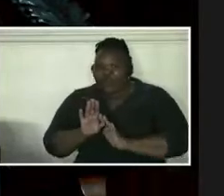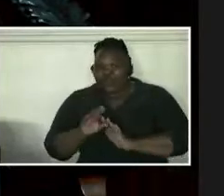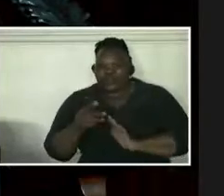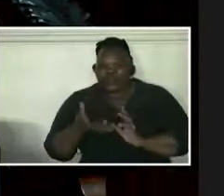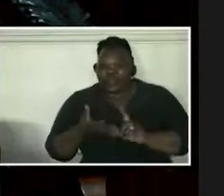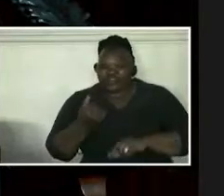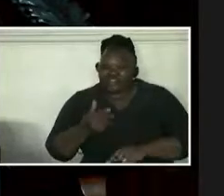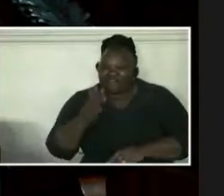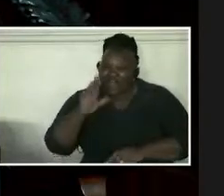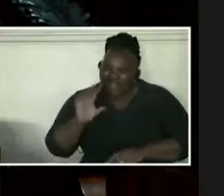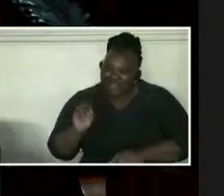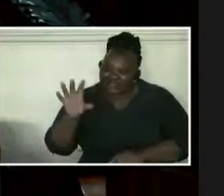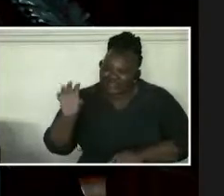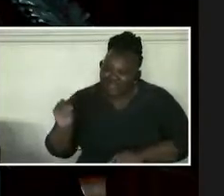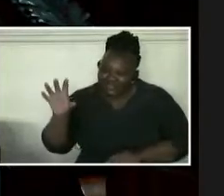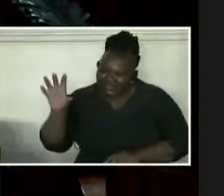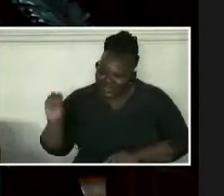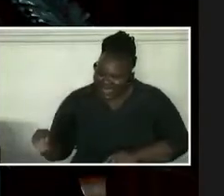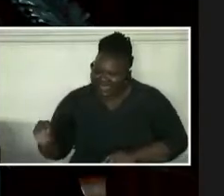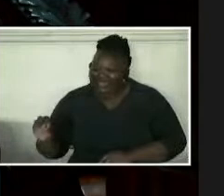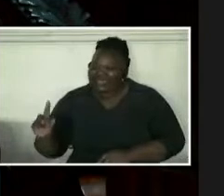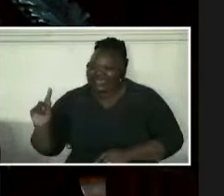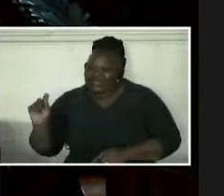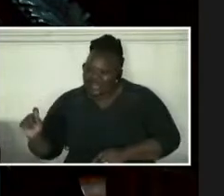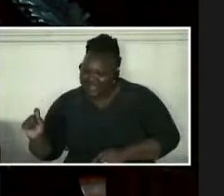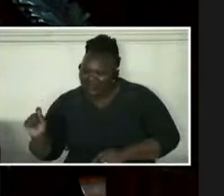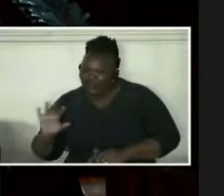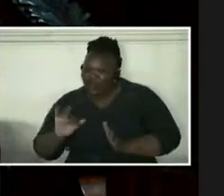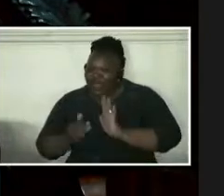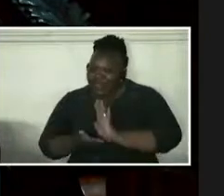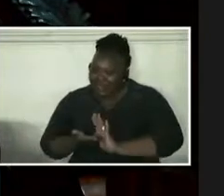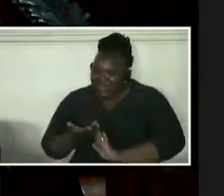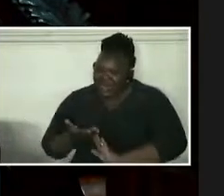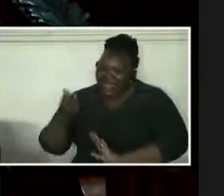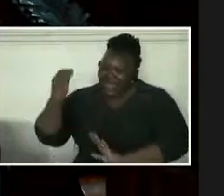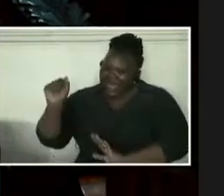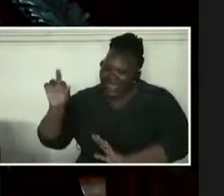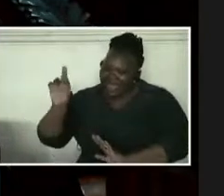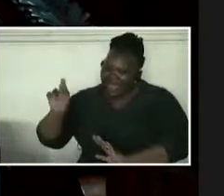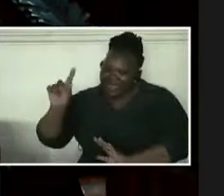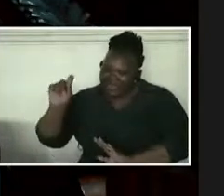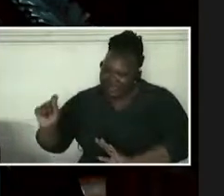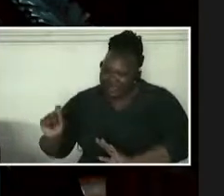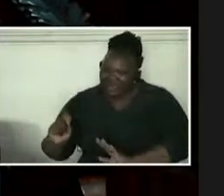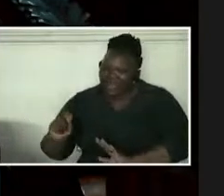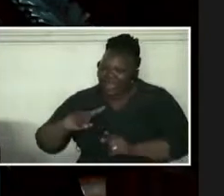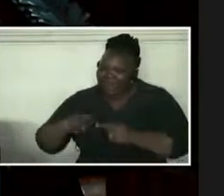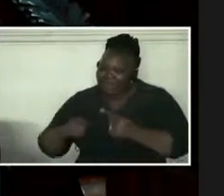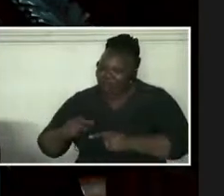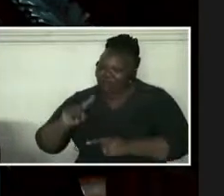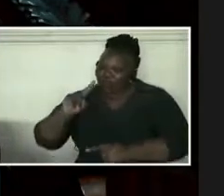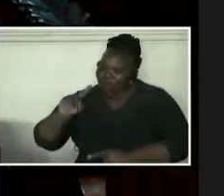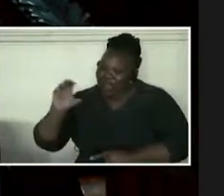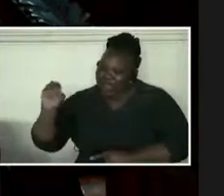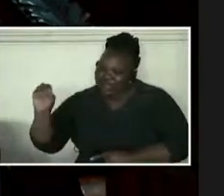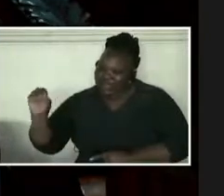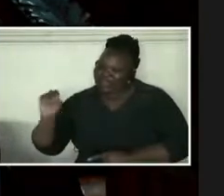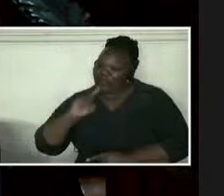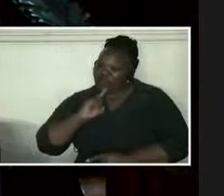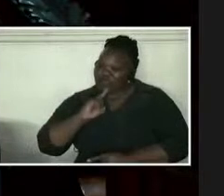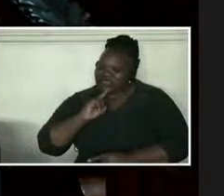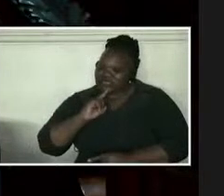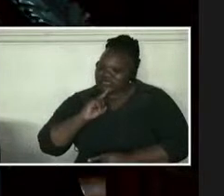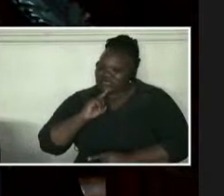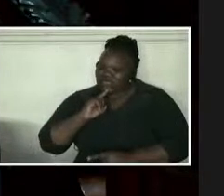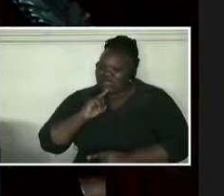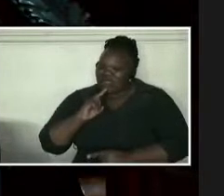1990 targets the province will increase the number of clients on a rt by almost 100 at 100 000.